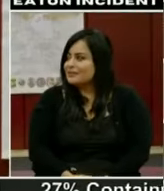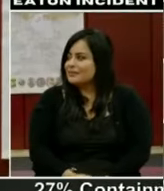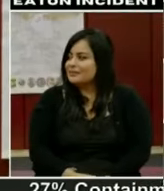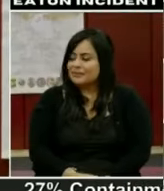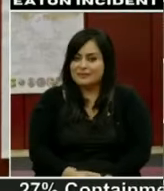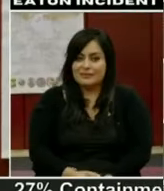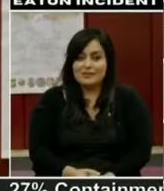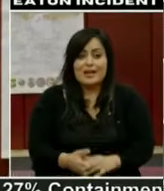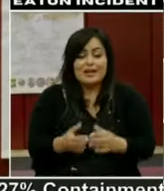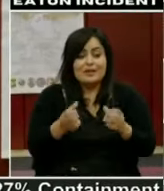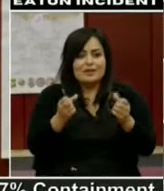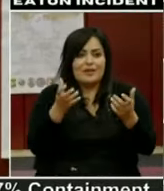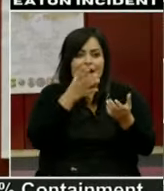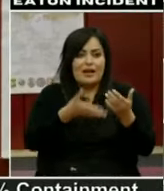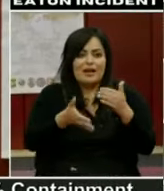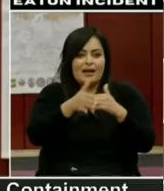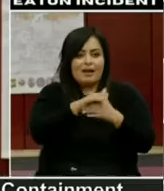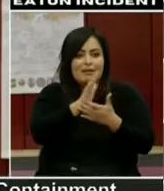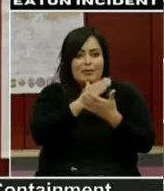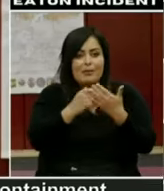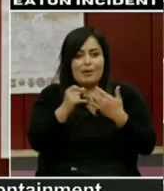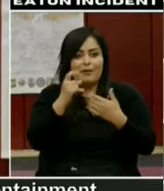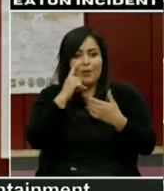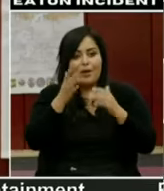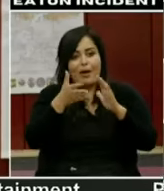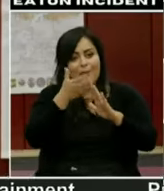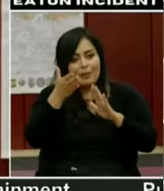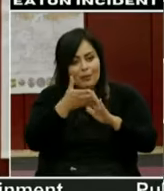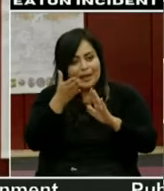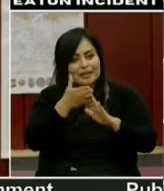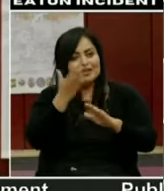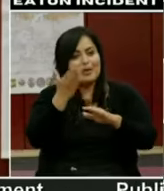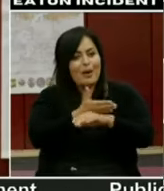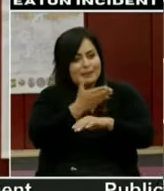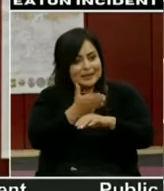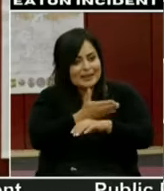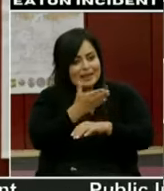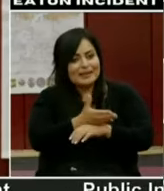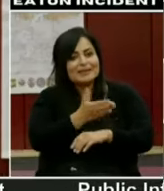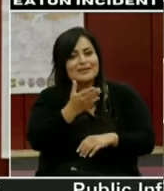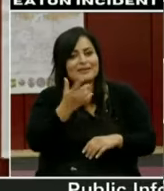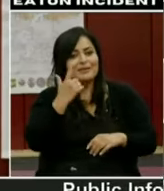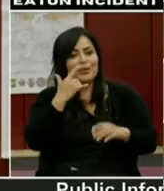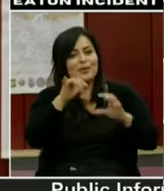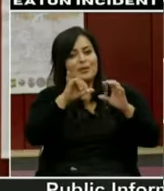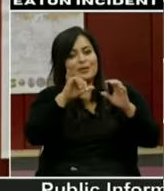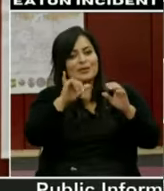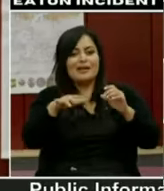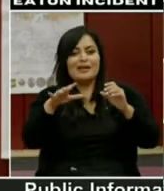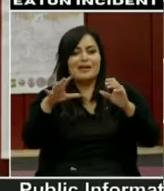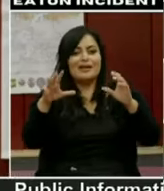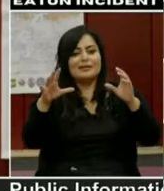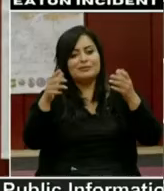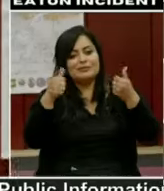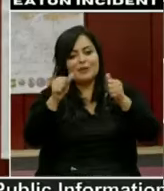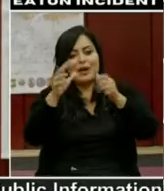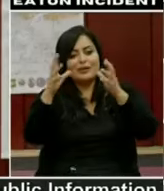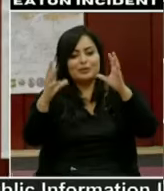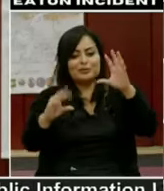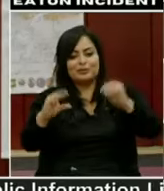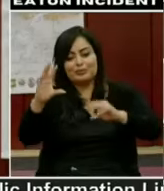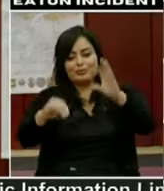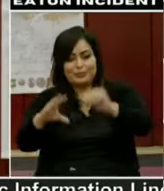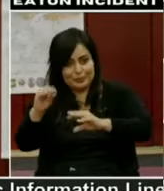All right, so that's going to cover our portion of operational in regards to the suppression efforts. Now I'm going to bring up Operational